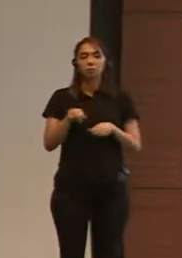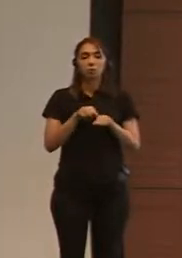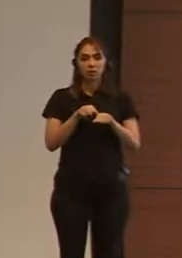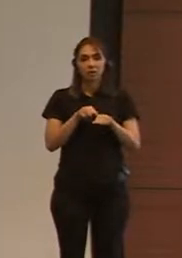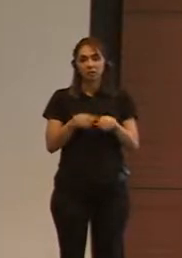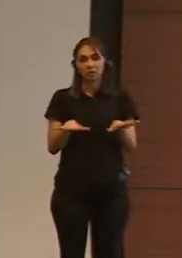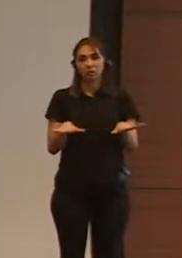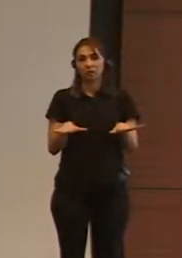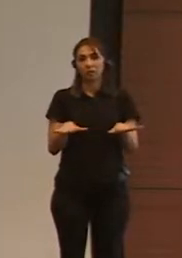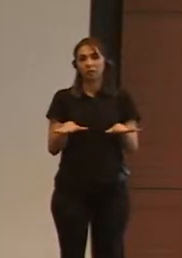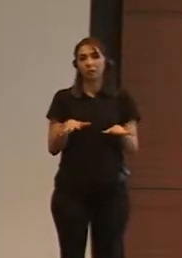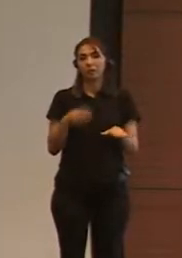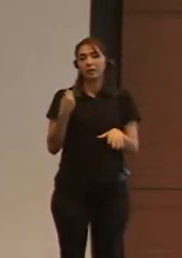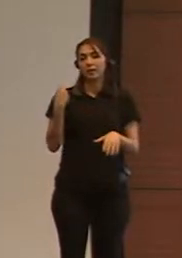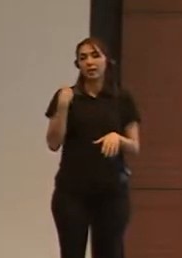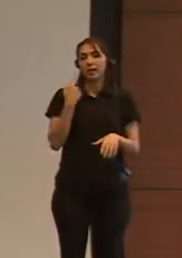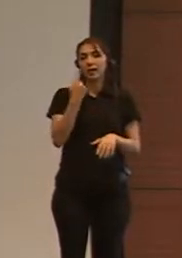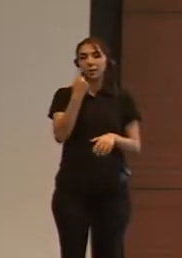mathematics